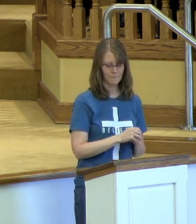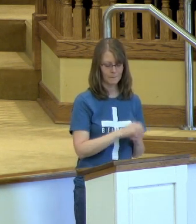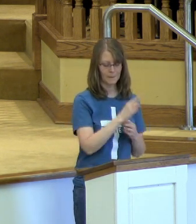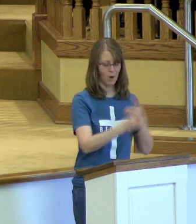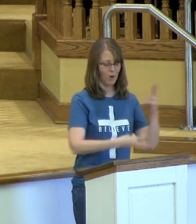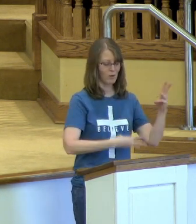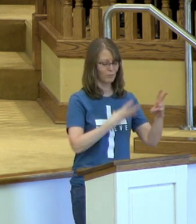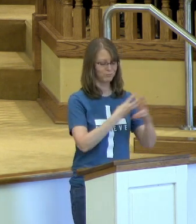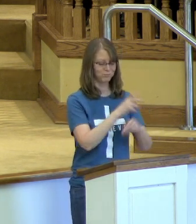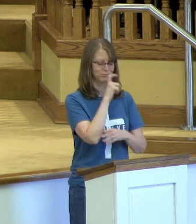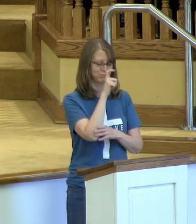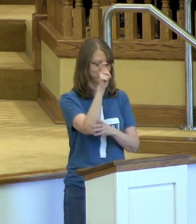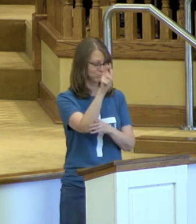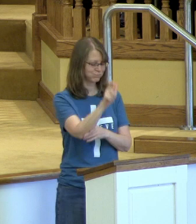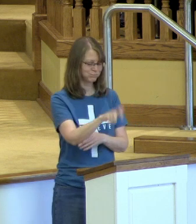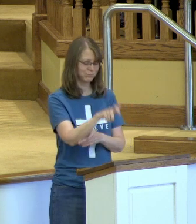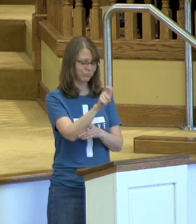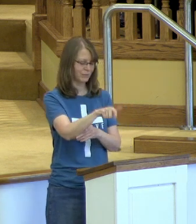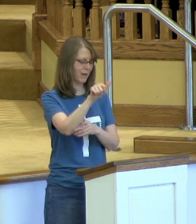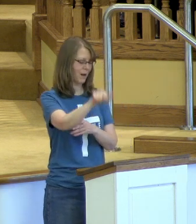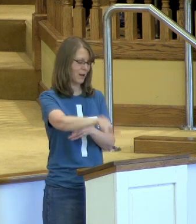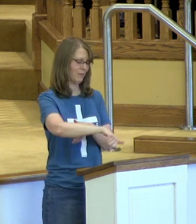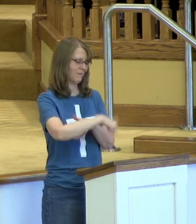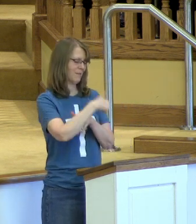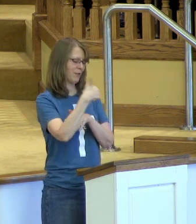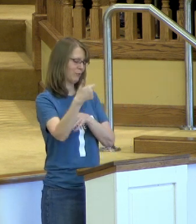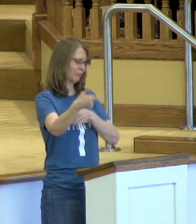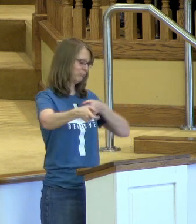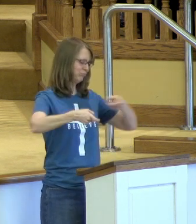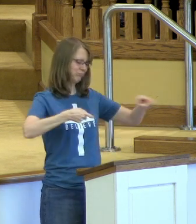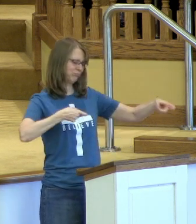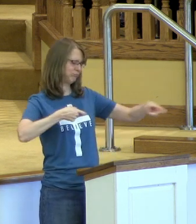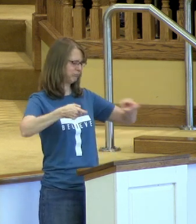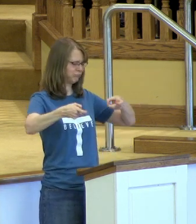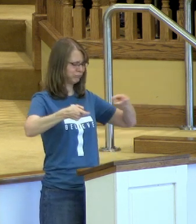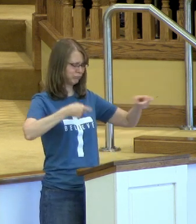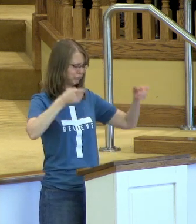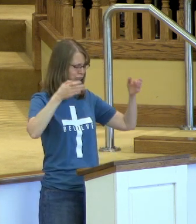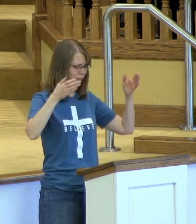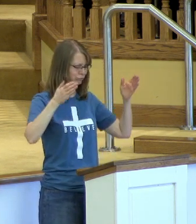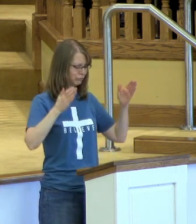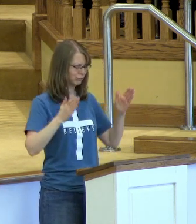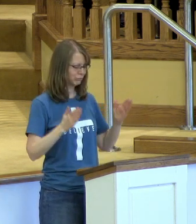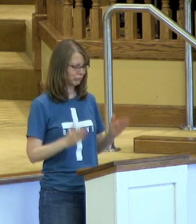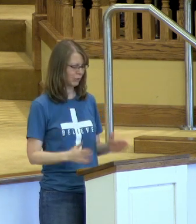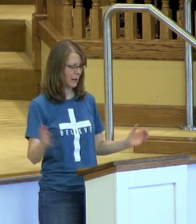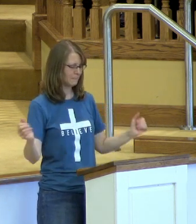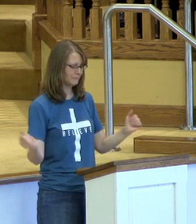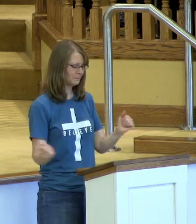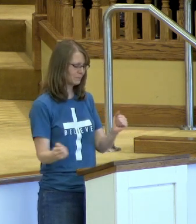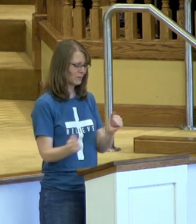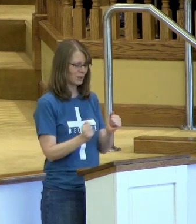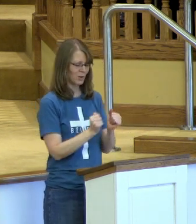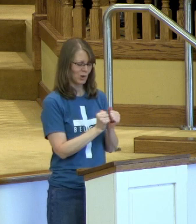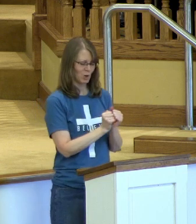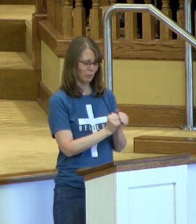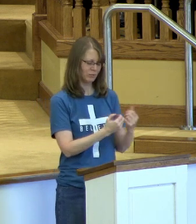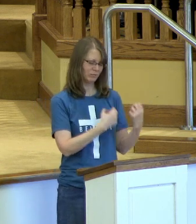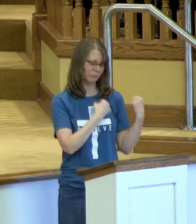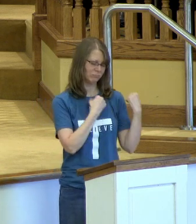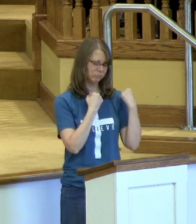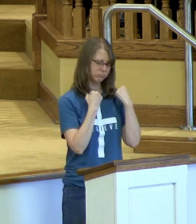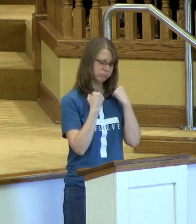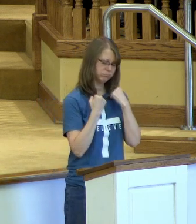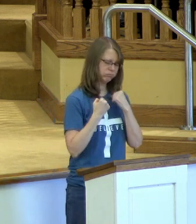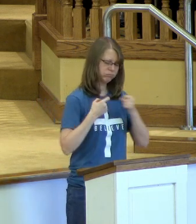The world didn't need another tyrant with a fist of